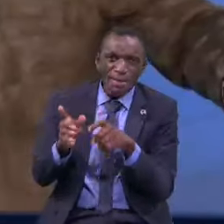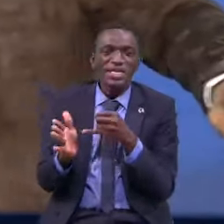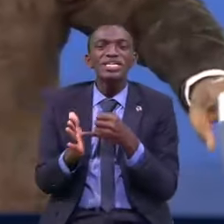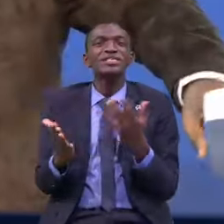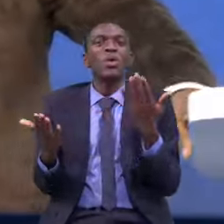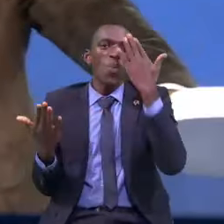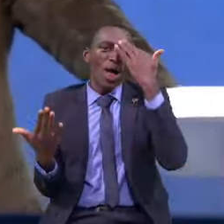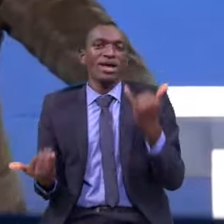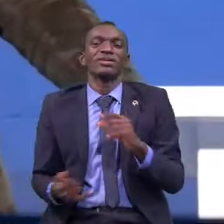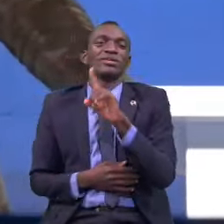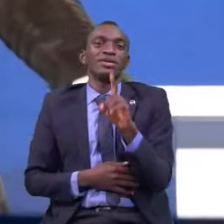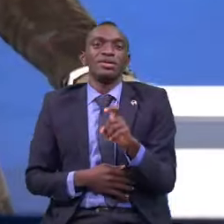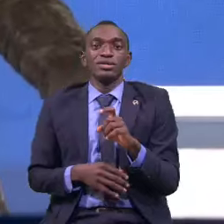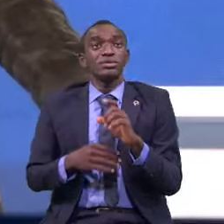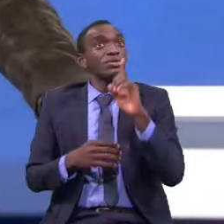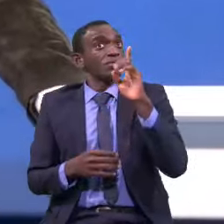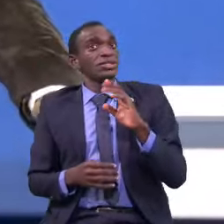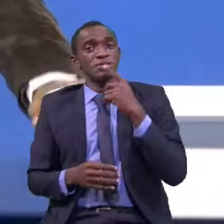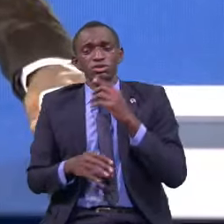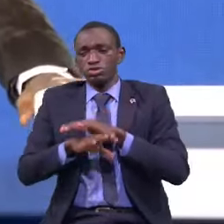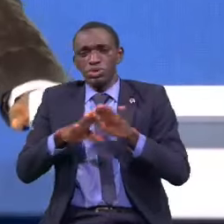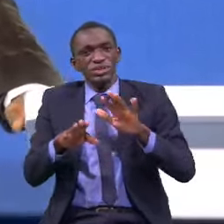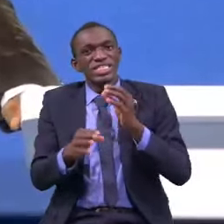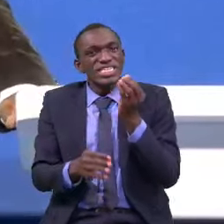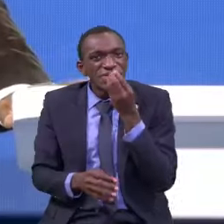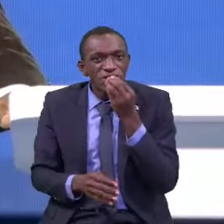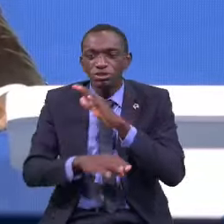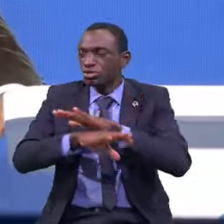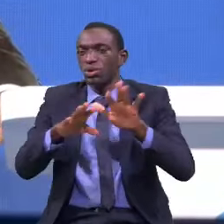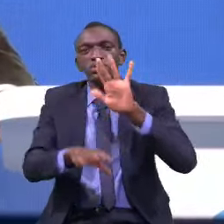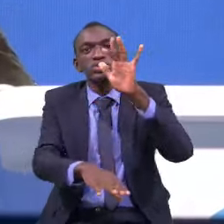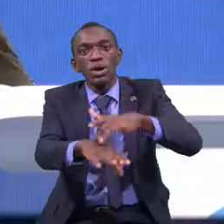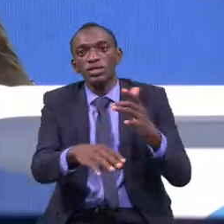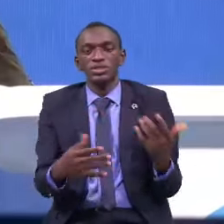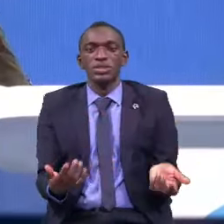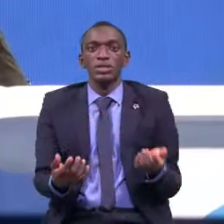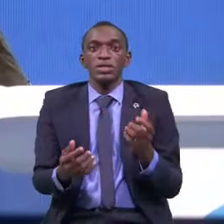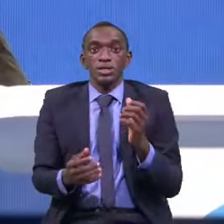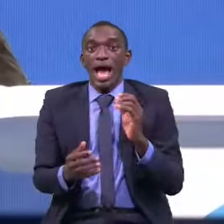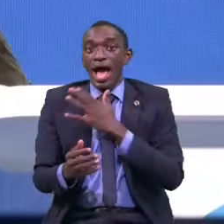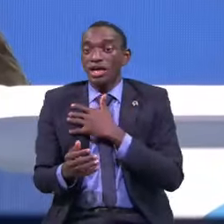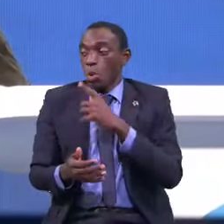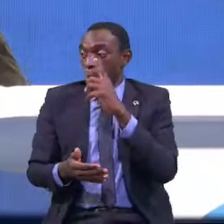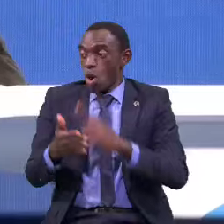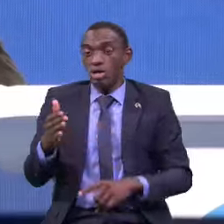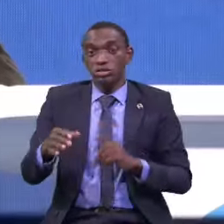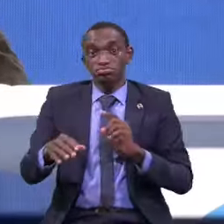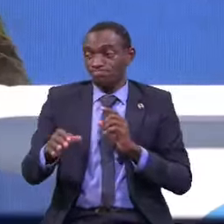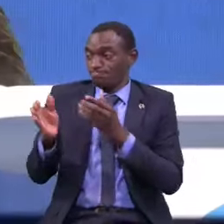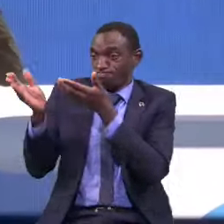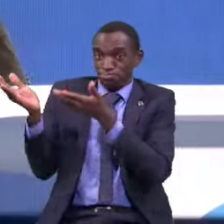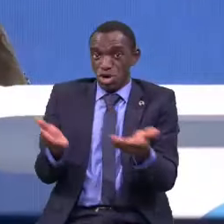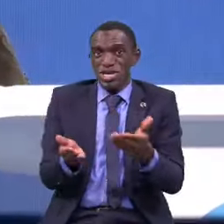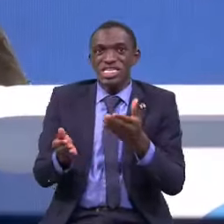Don't eat, don't touch. And the thing that brought Eve and Adam and the